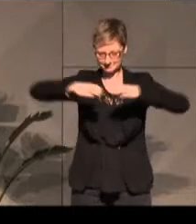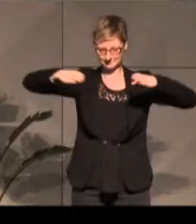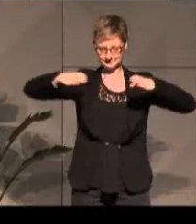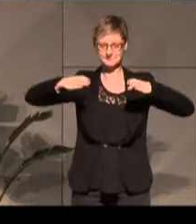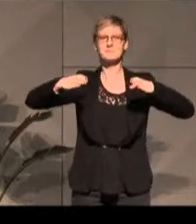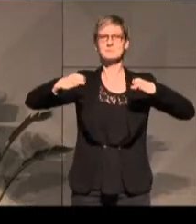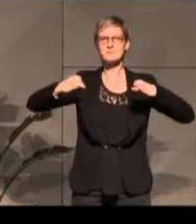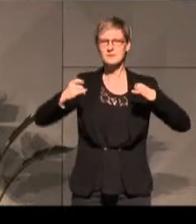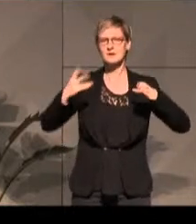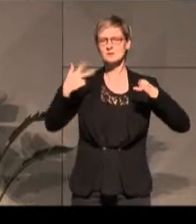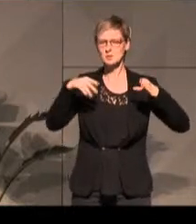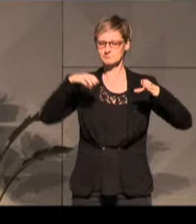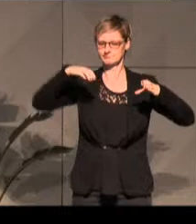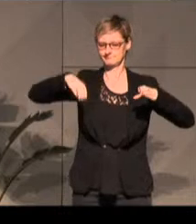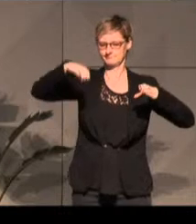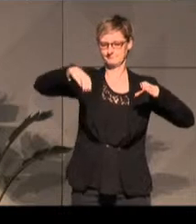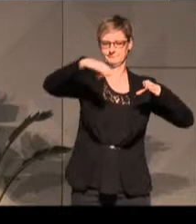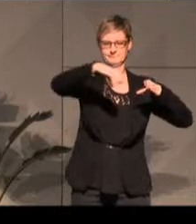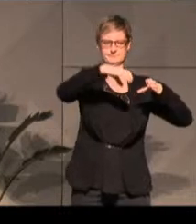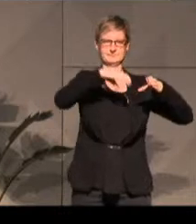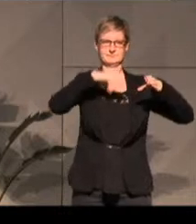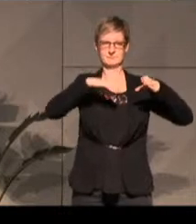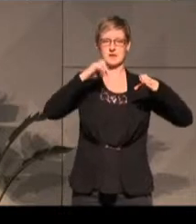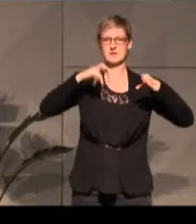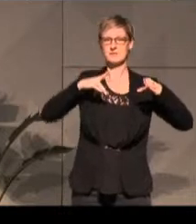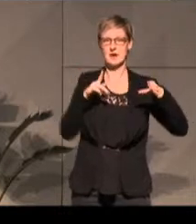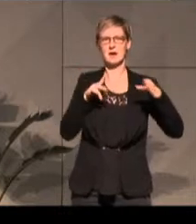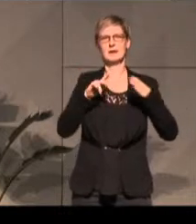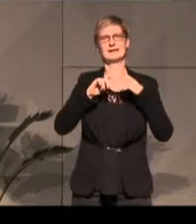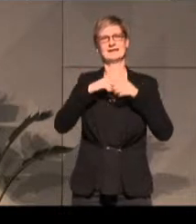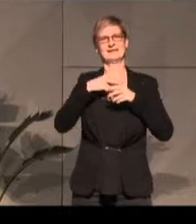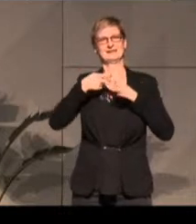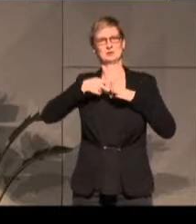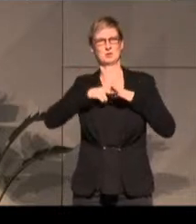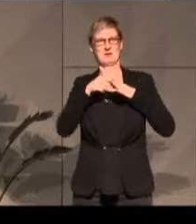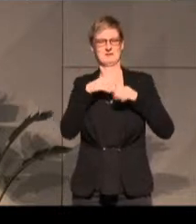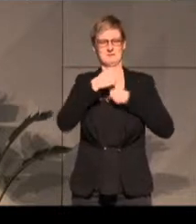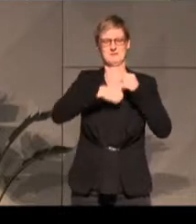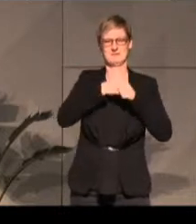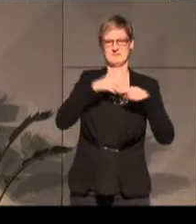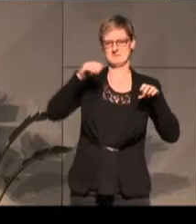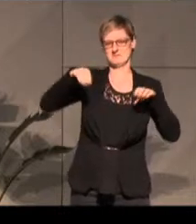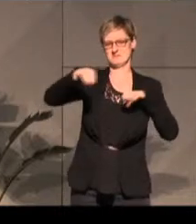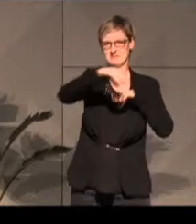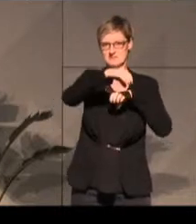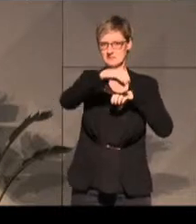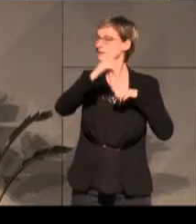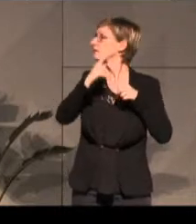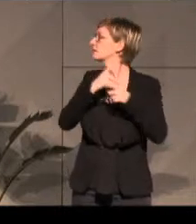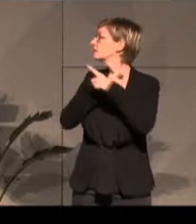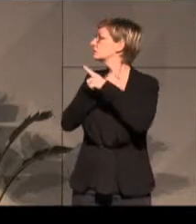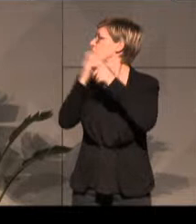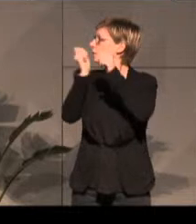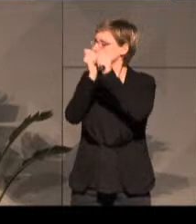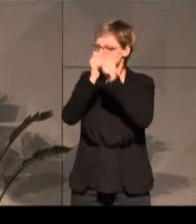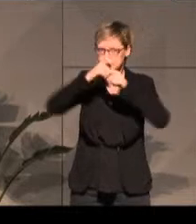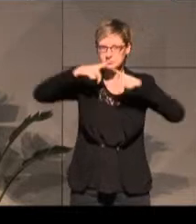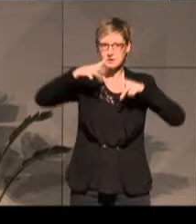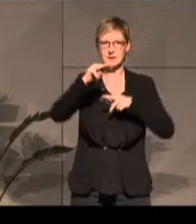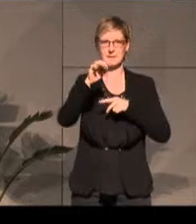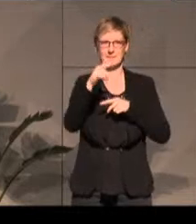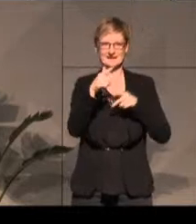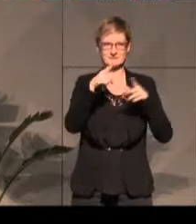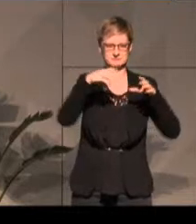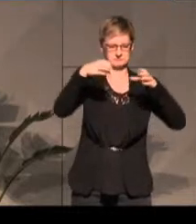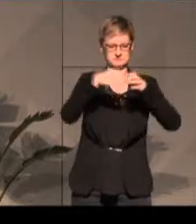we can see that the research cities taken for themselves are made up of a number of measurement tools. This is a